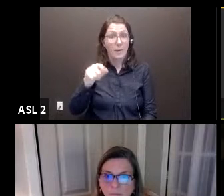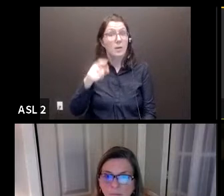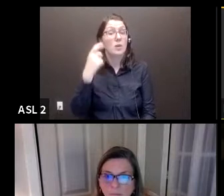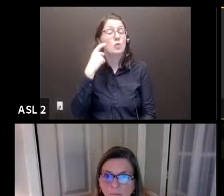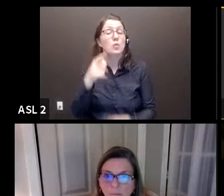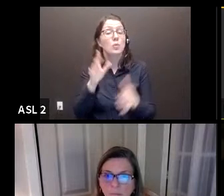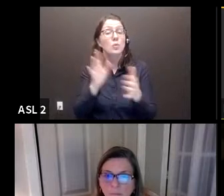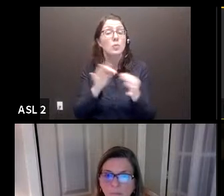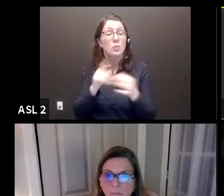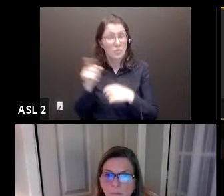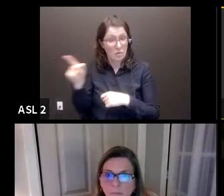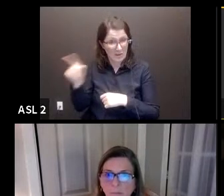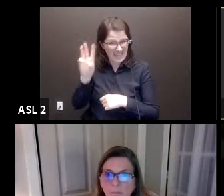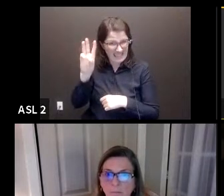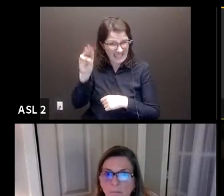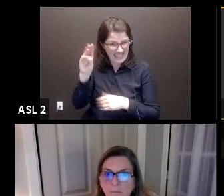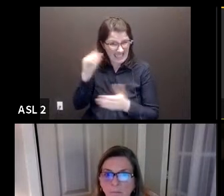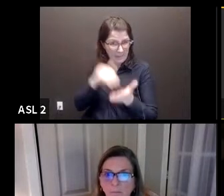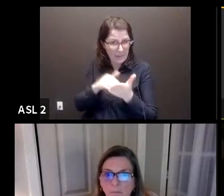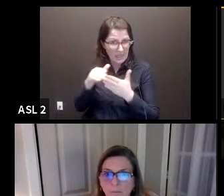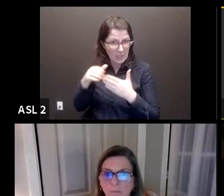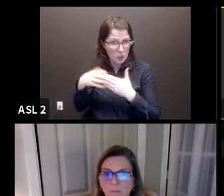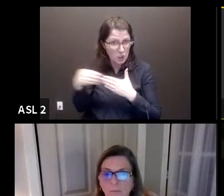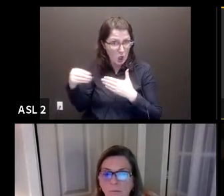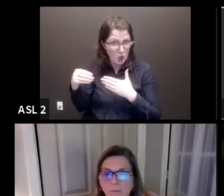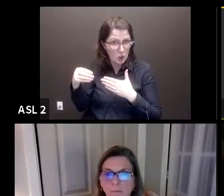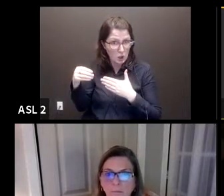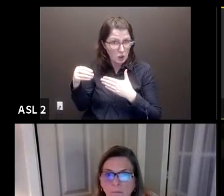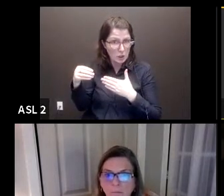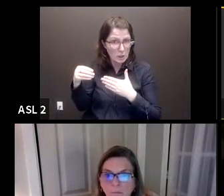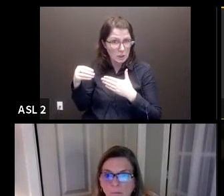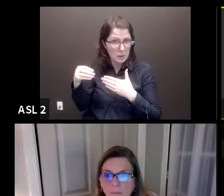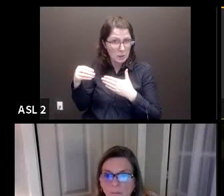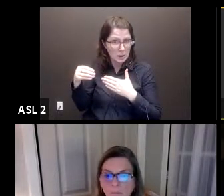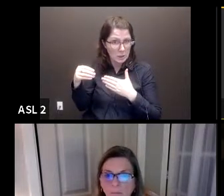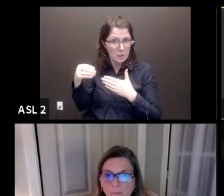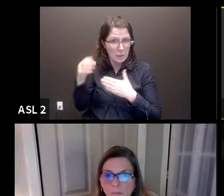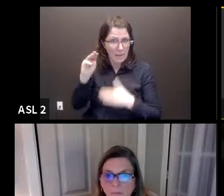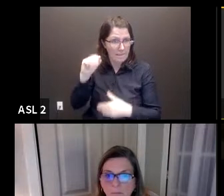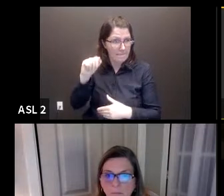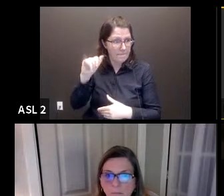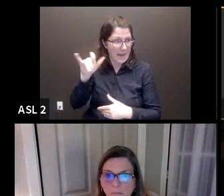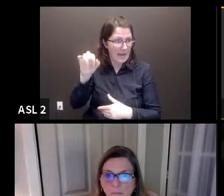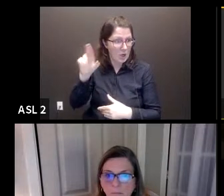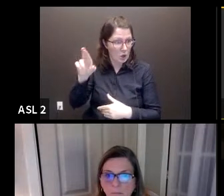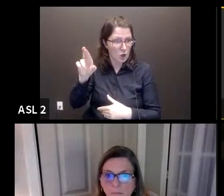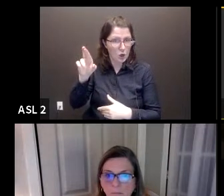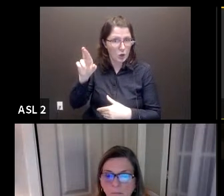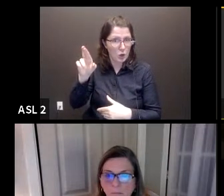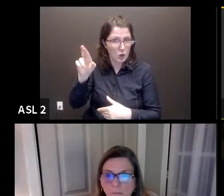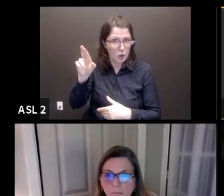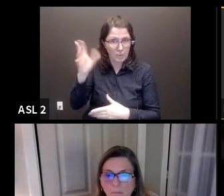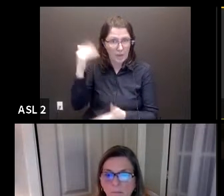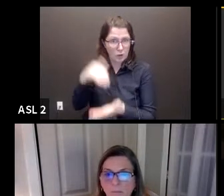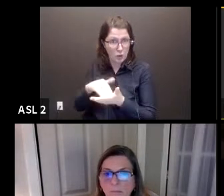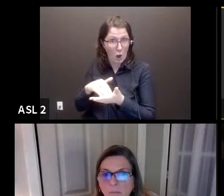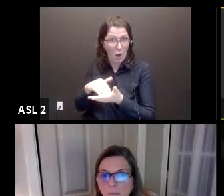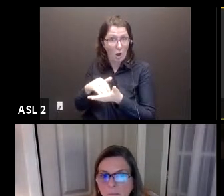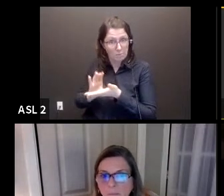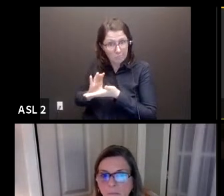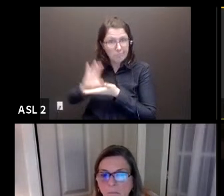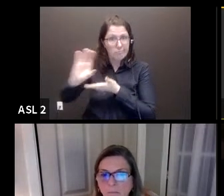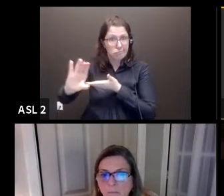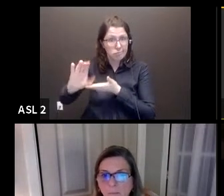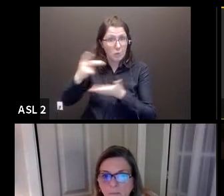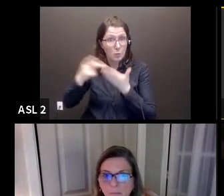60 million dollars i believe he said uh or they're allocating 60 million dollars to this pro did that did that come uh is